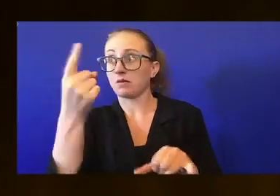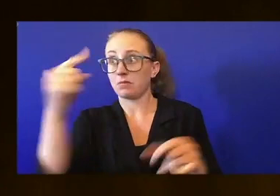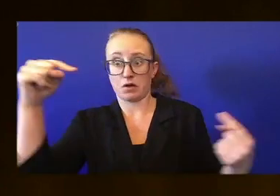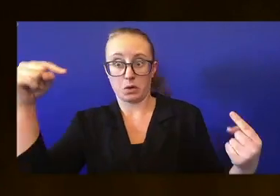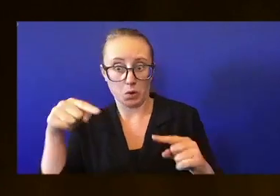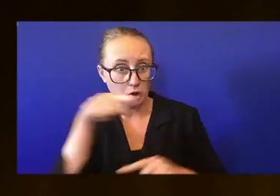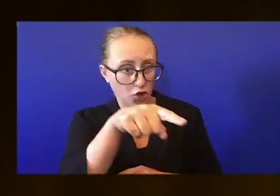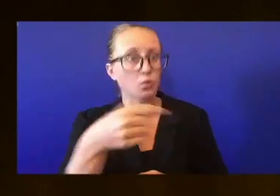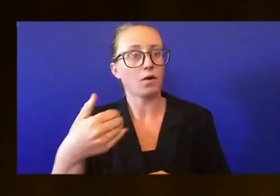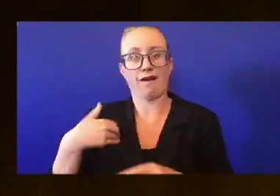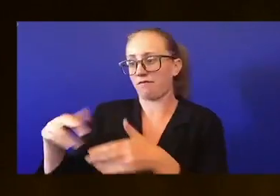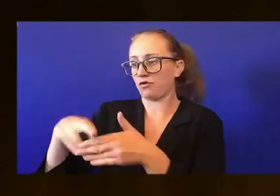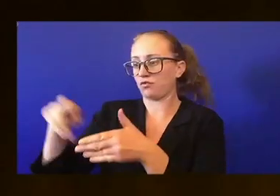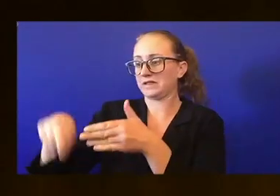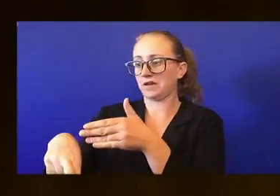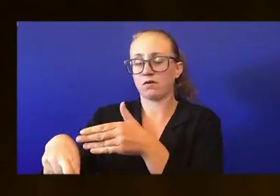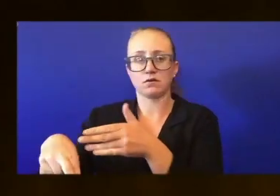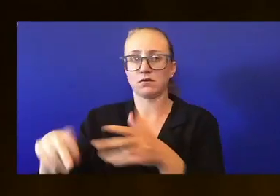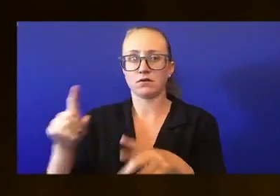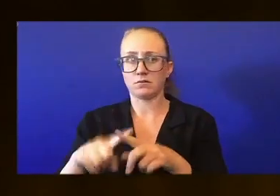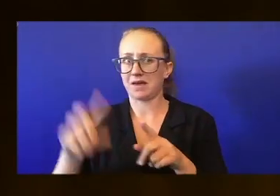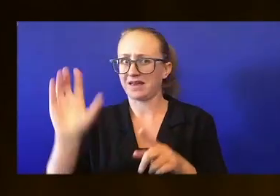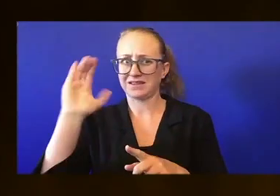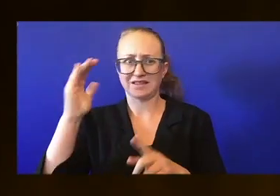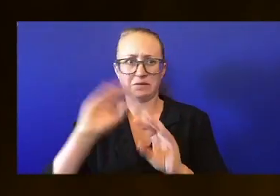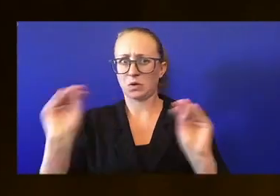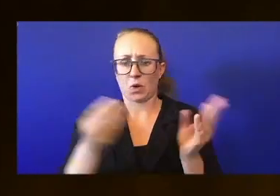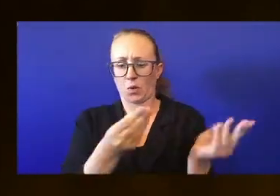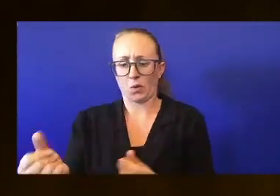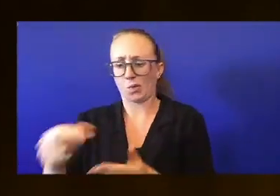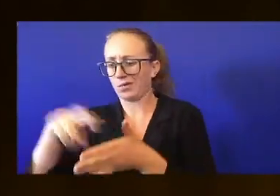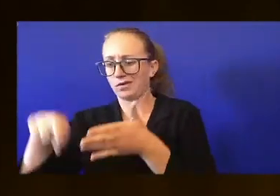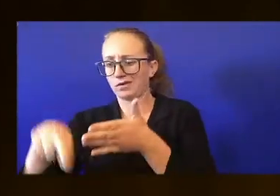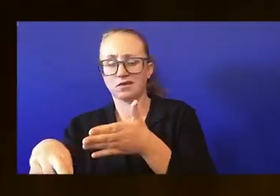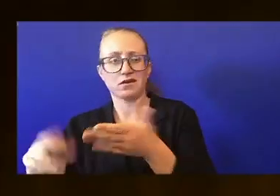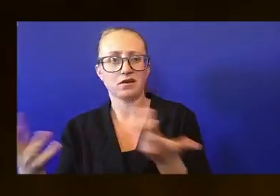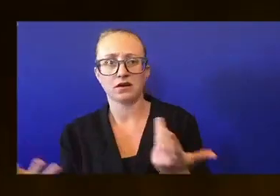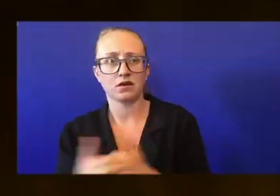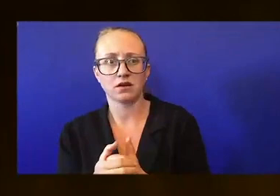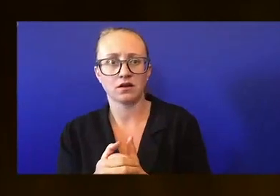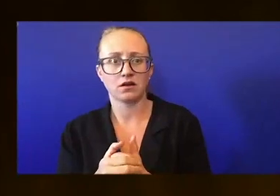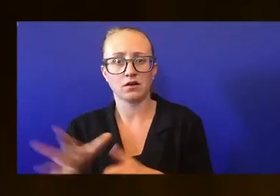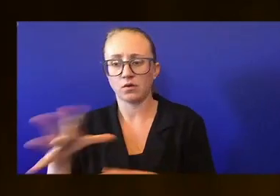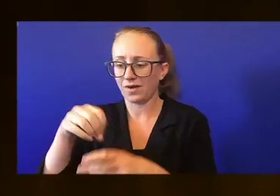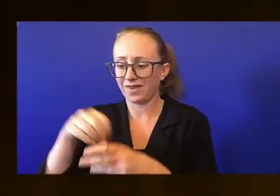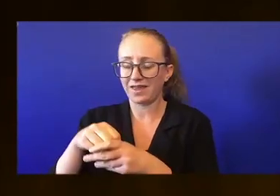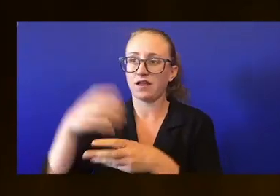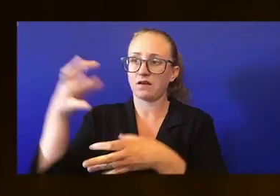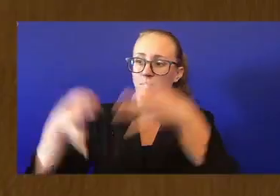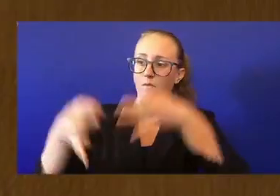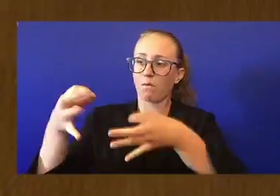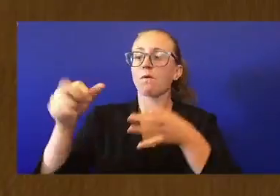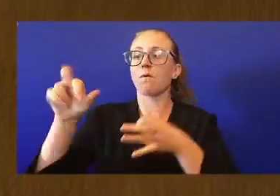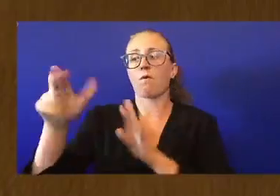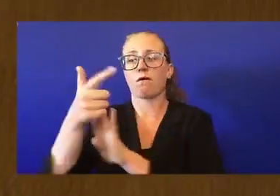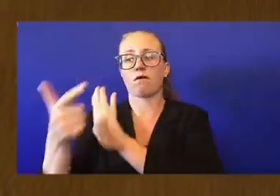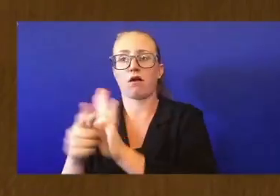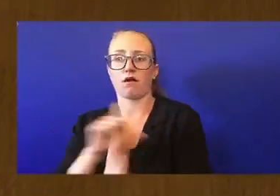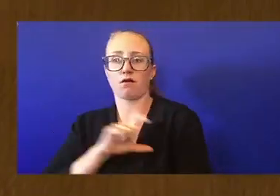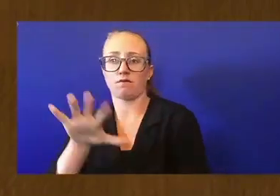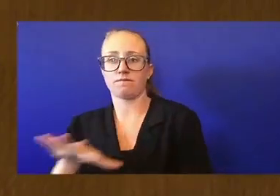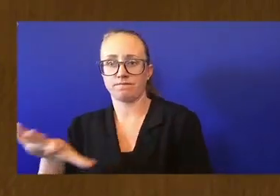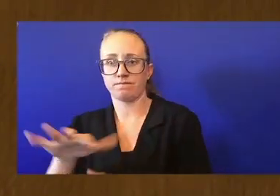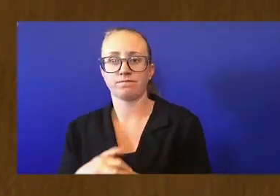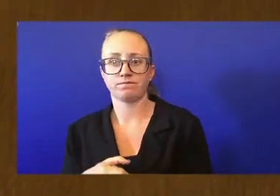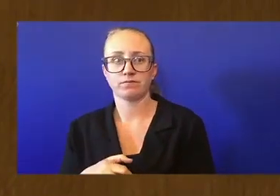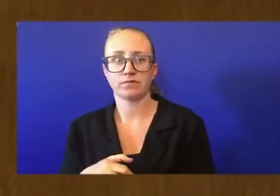there seemed to be no remedy, neither the courts of law or law enforcement. And he's not the only one. Thank you for